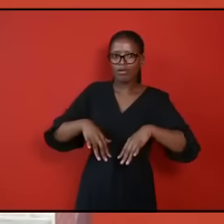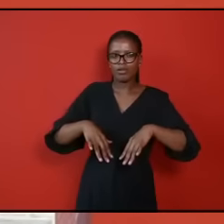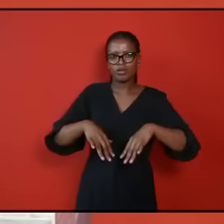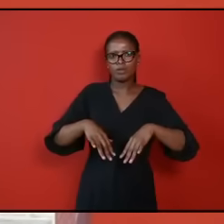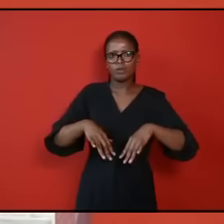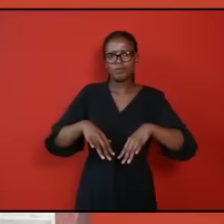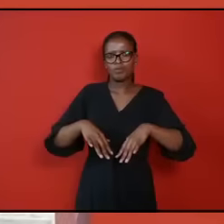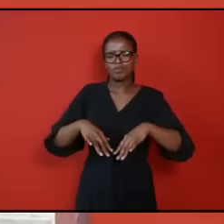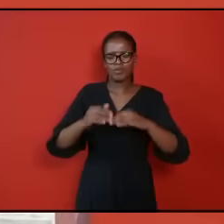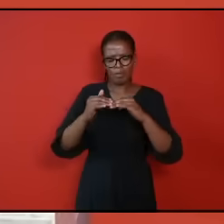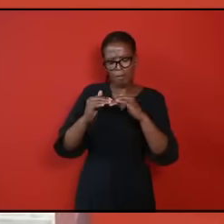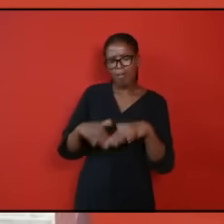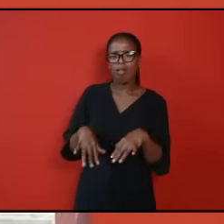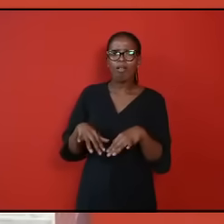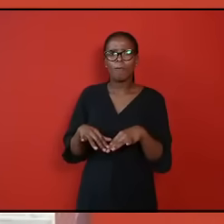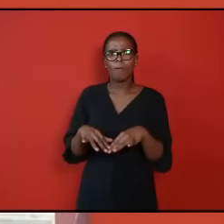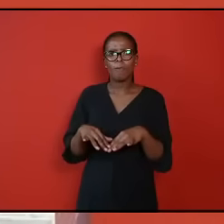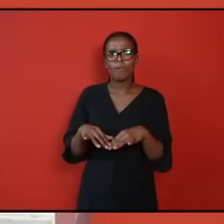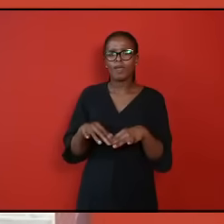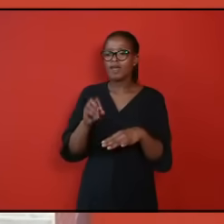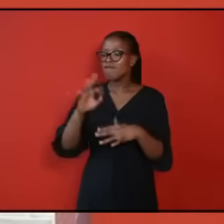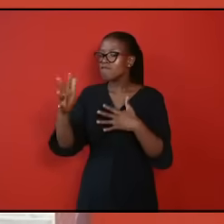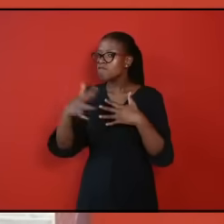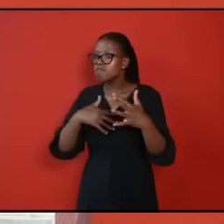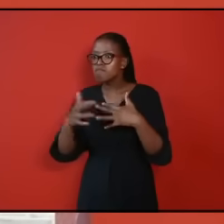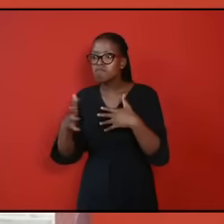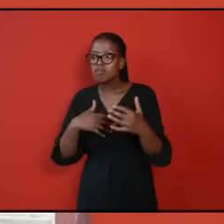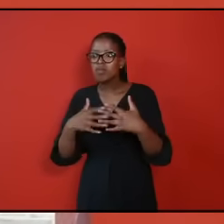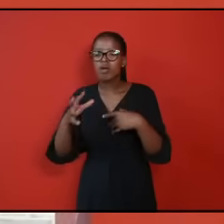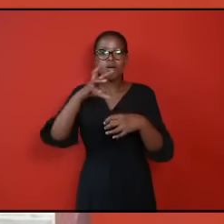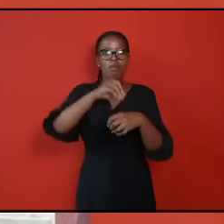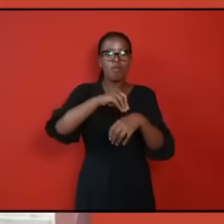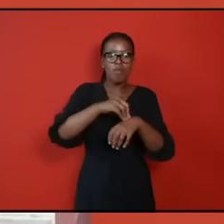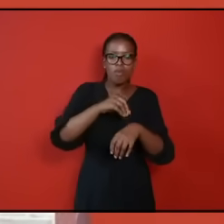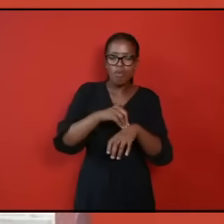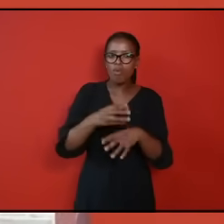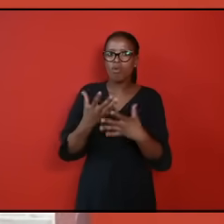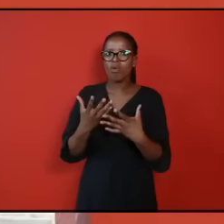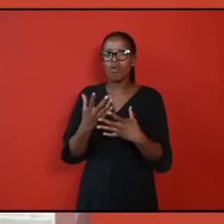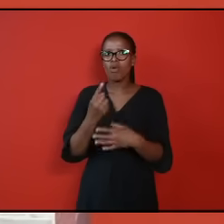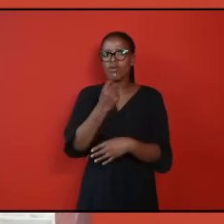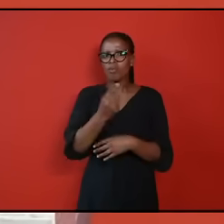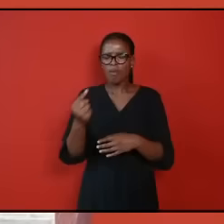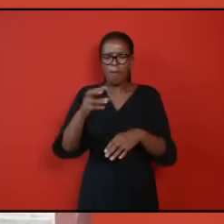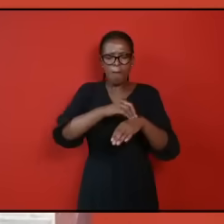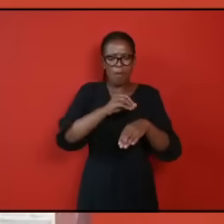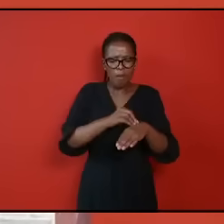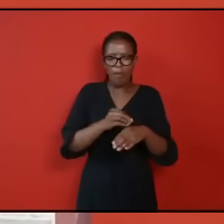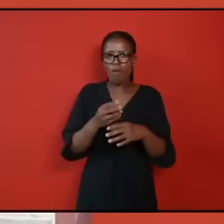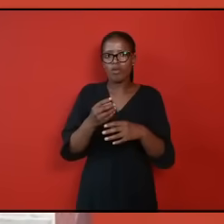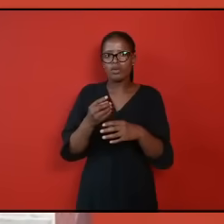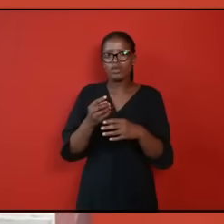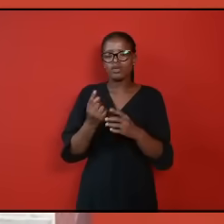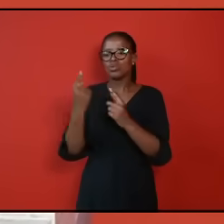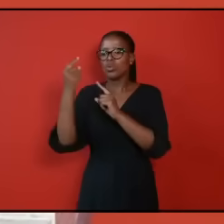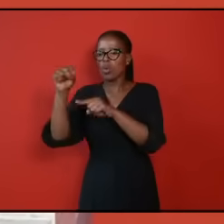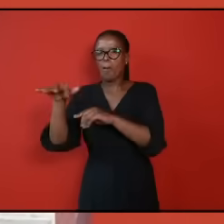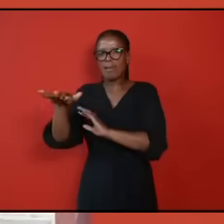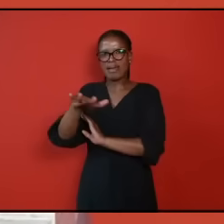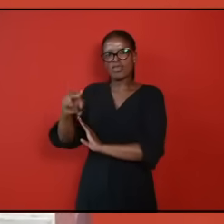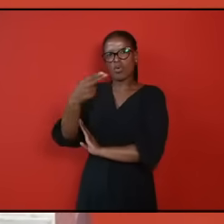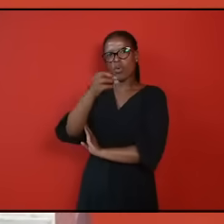dissolve it. Any matter that has got to do with anything related to those issues will go to Home Affairs